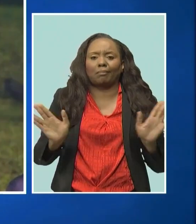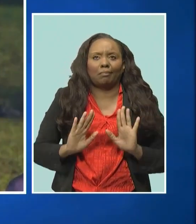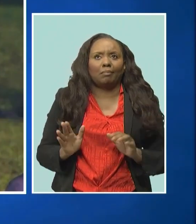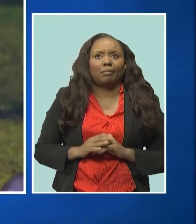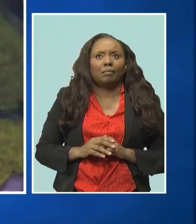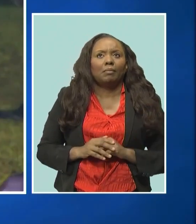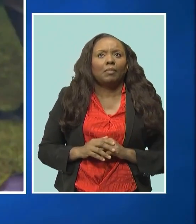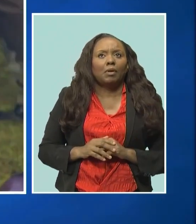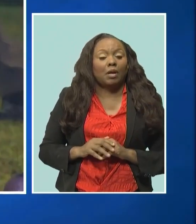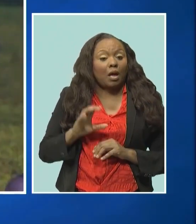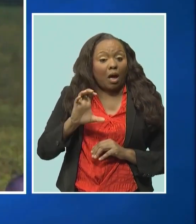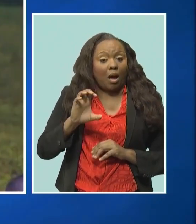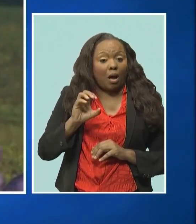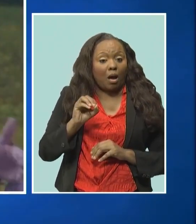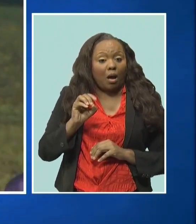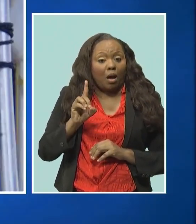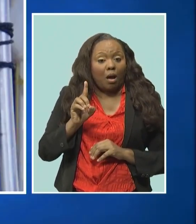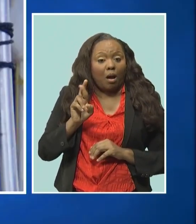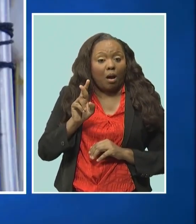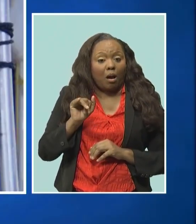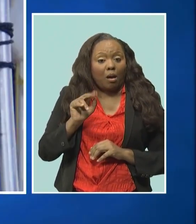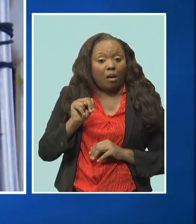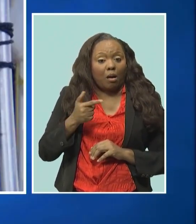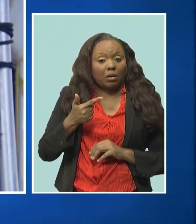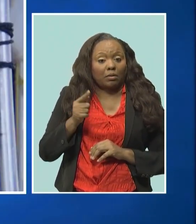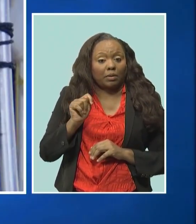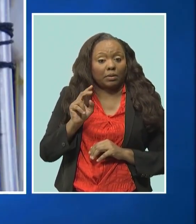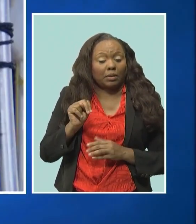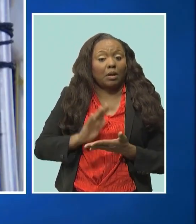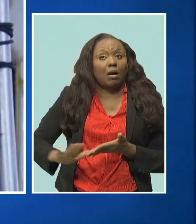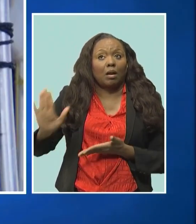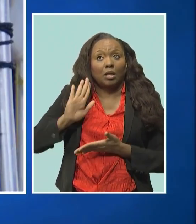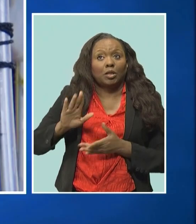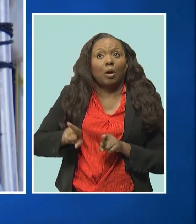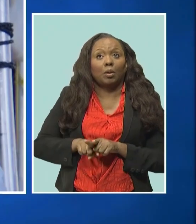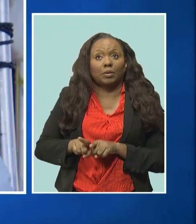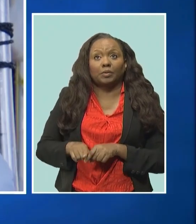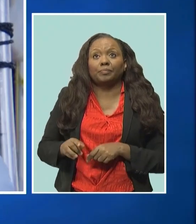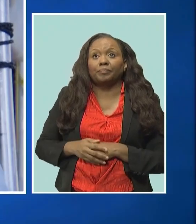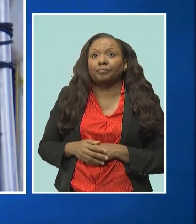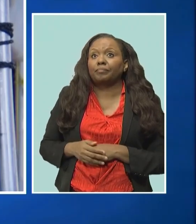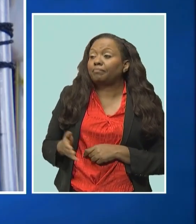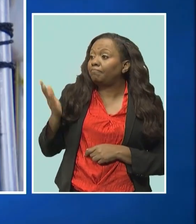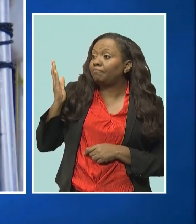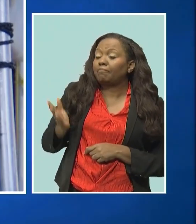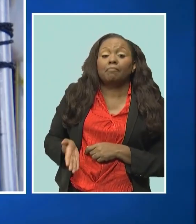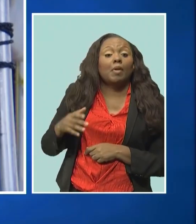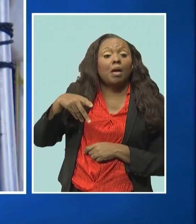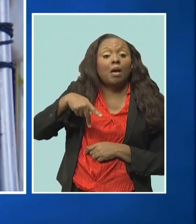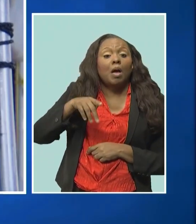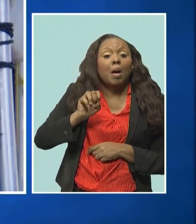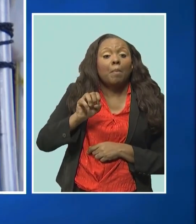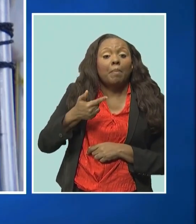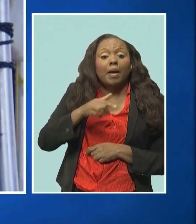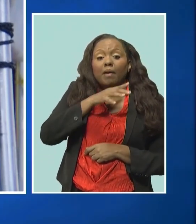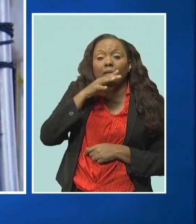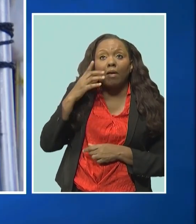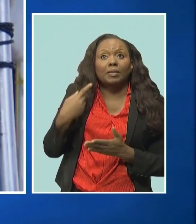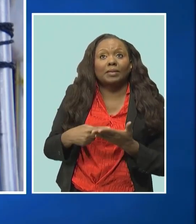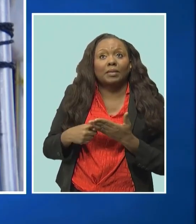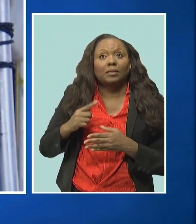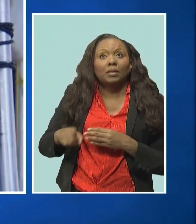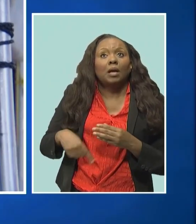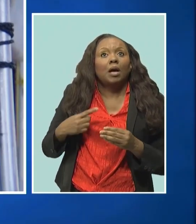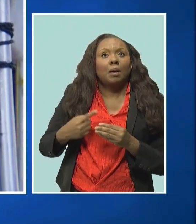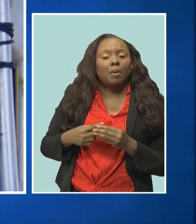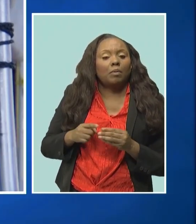at Codrington College. Agriculture attracted attention, with Paul Bourne of Peg Farm speaking of private sector involvement. The